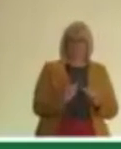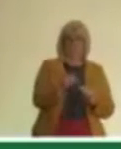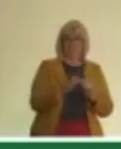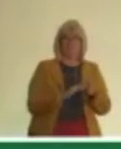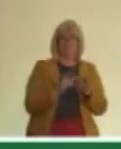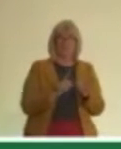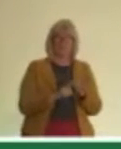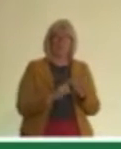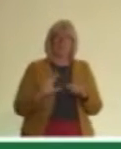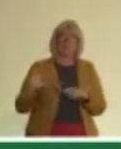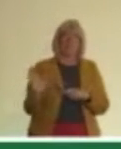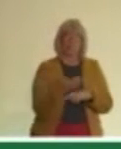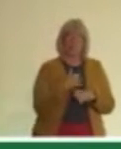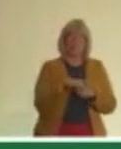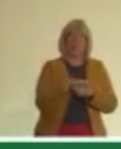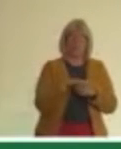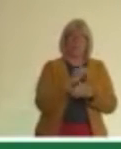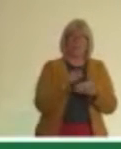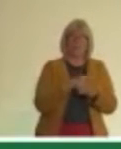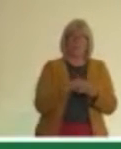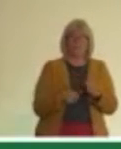is time to cut out the middlemen.